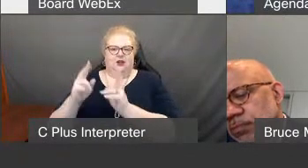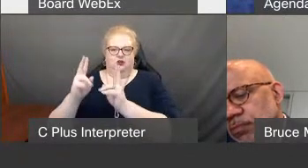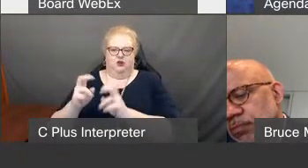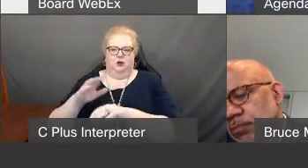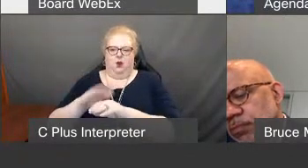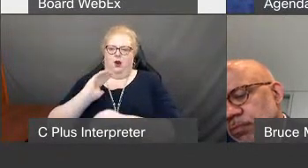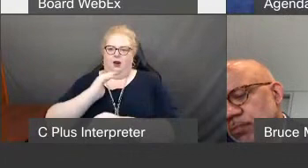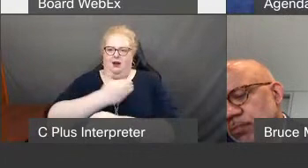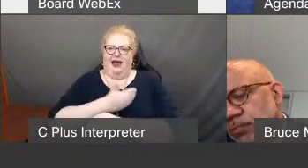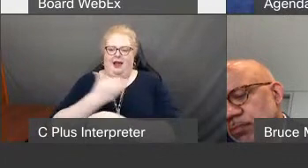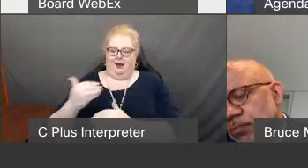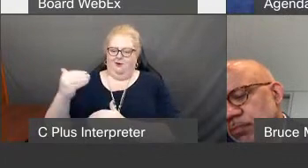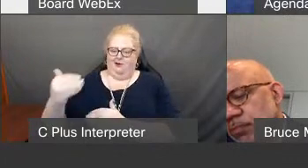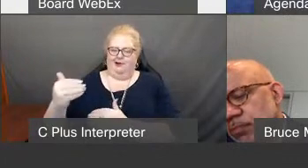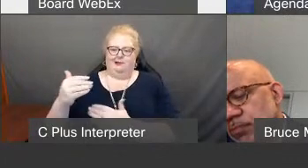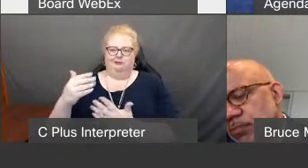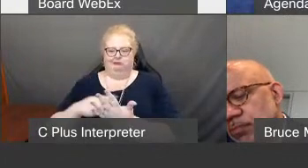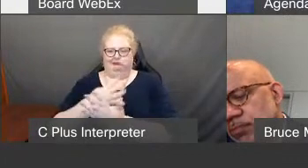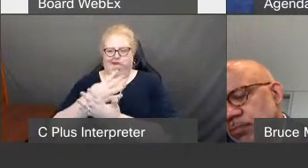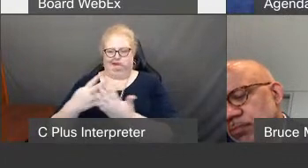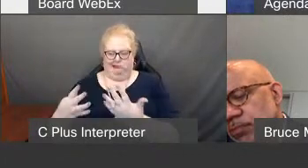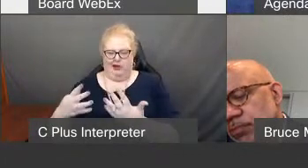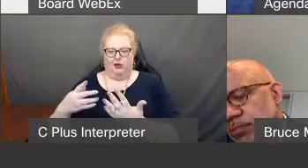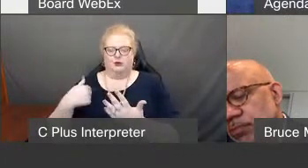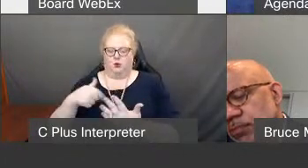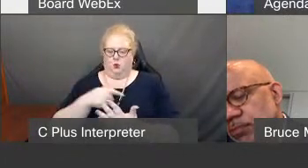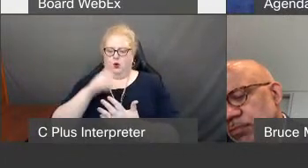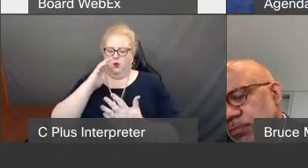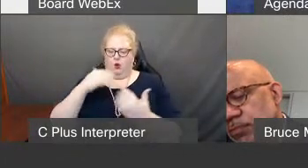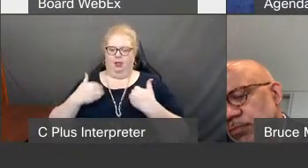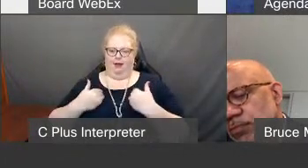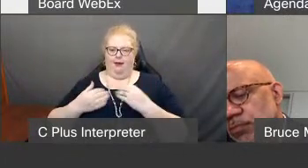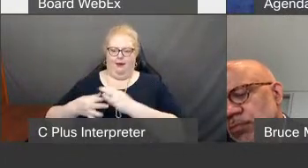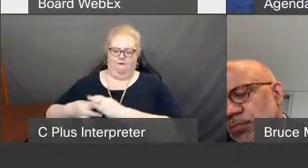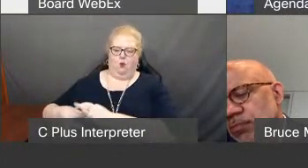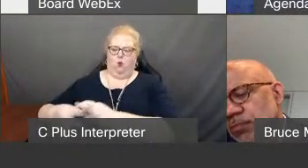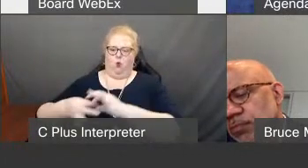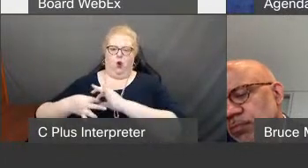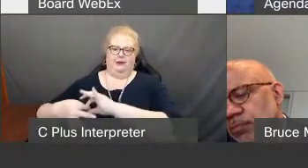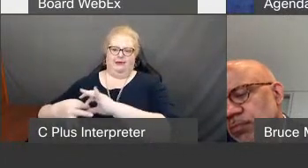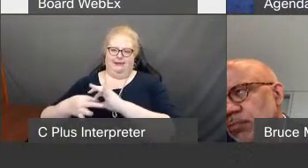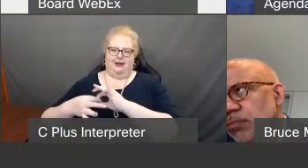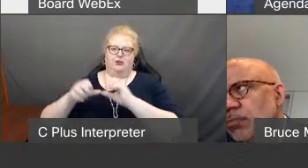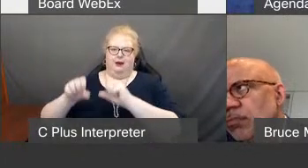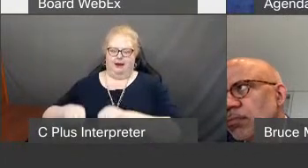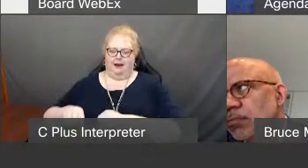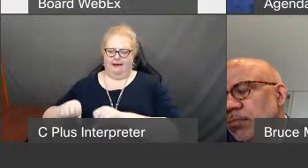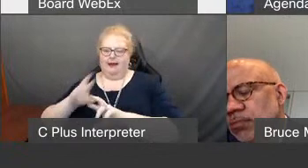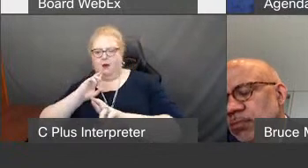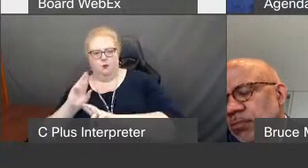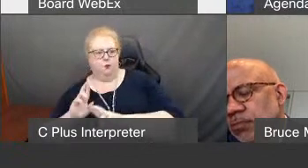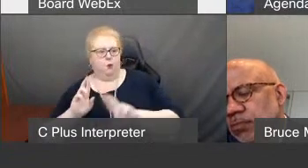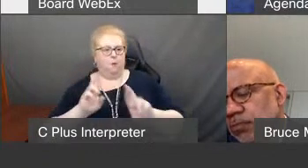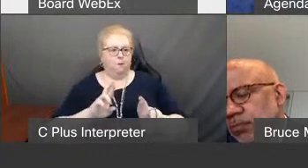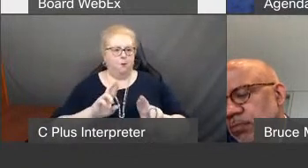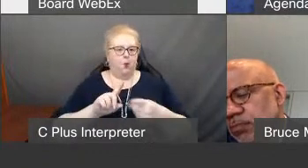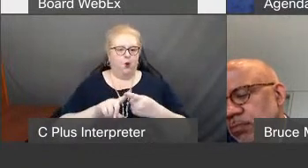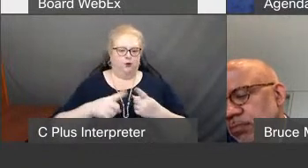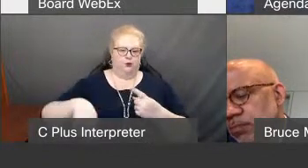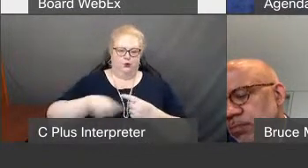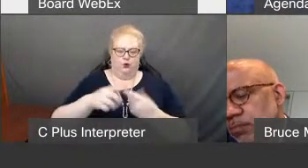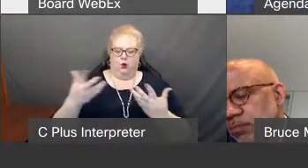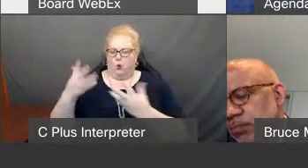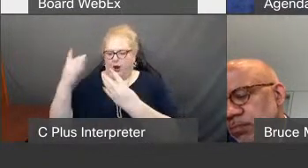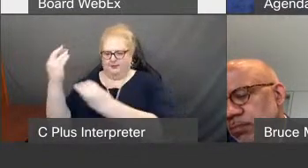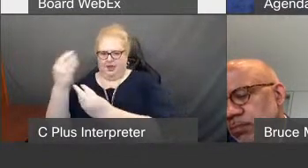And so a coordination there will come from that standpoint. I'll be able to report back just anything that they're thinking about. So we already had, that's